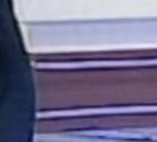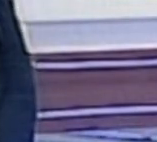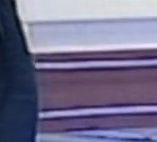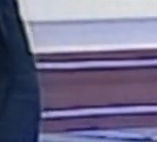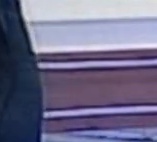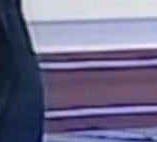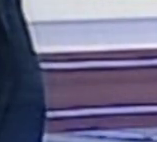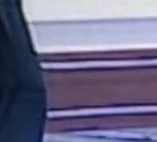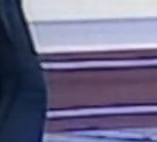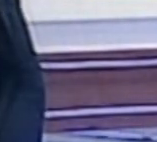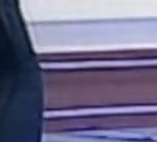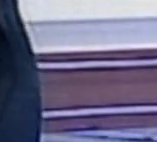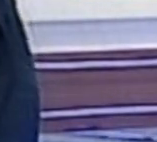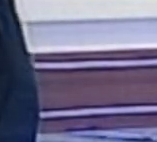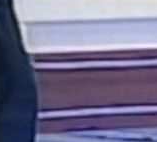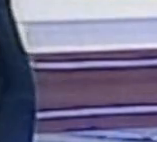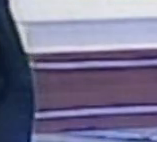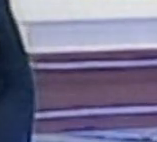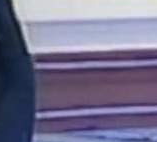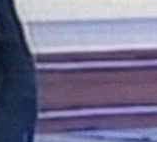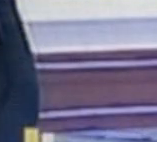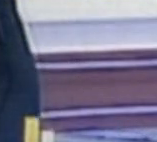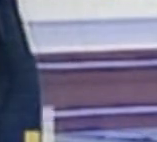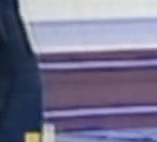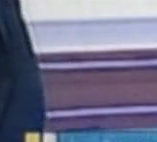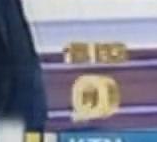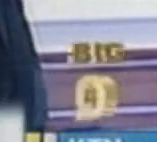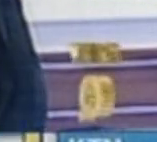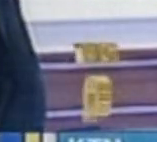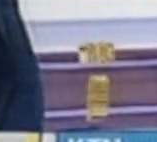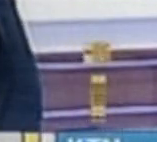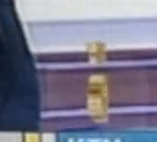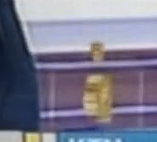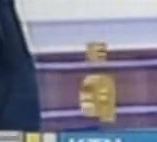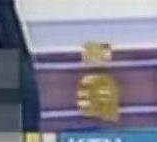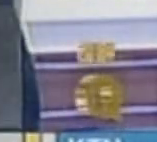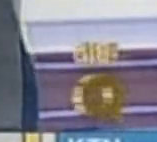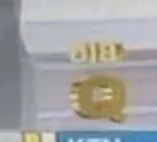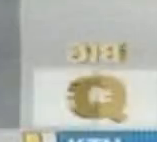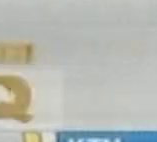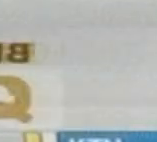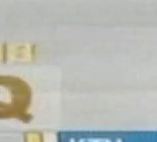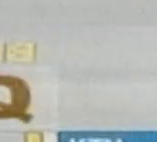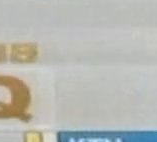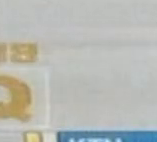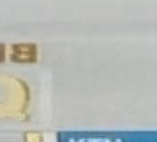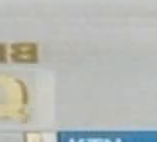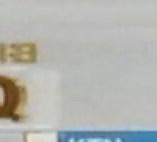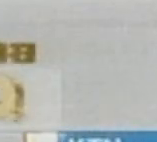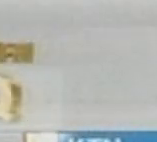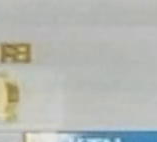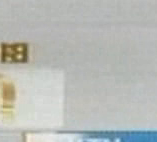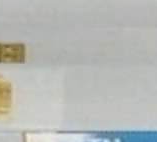the motion to impeach or to sack the devolution cabinet secretary Anne Waiguru, and we're about to get the results. That's right, this is